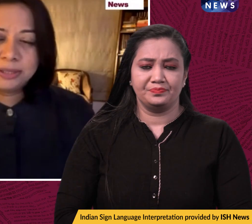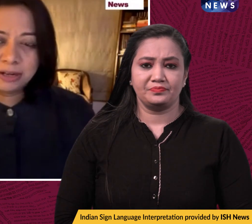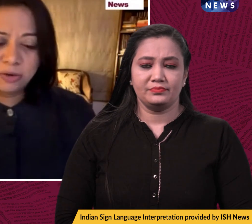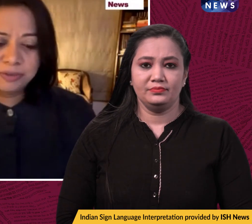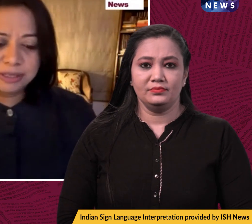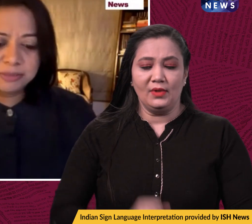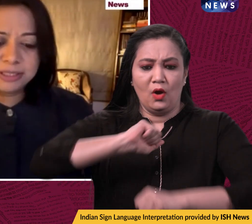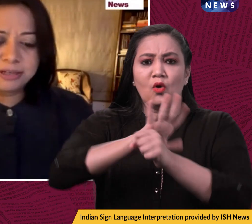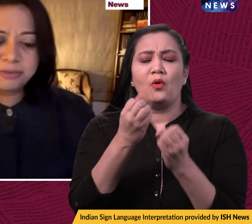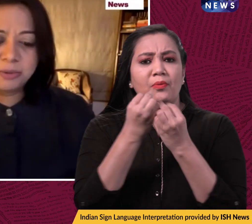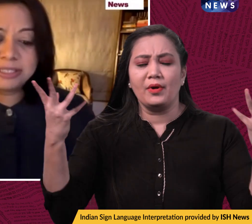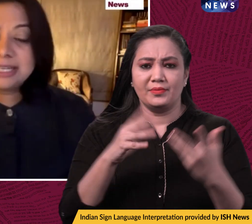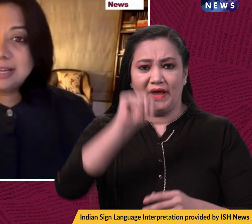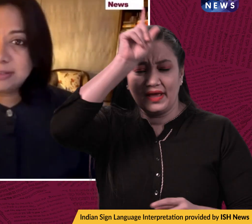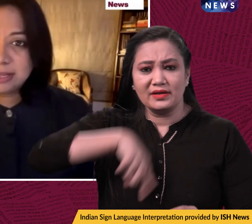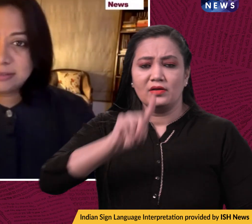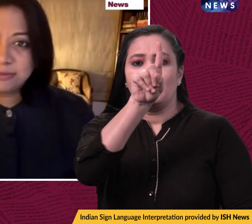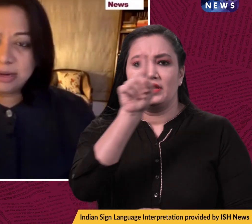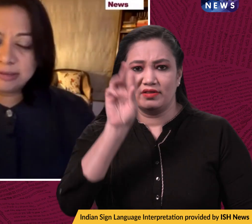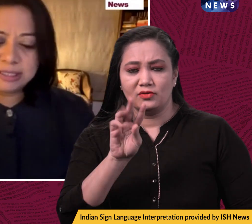A quick look at our COVID numbers. India reported